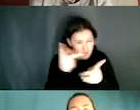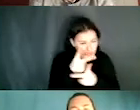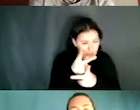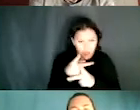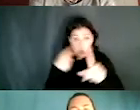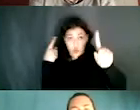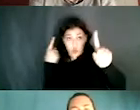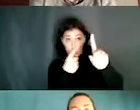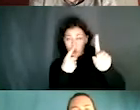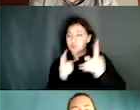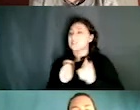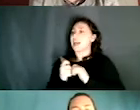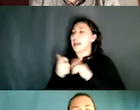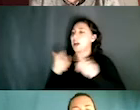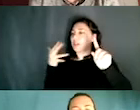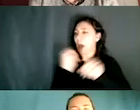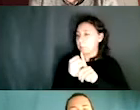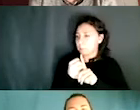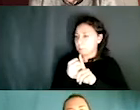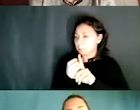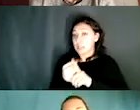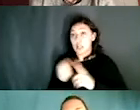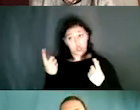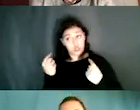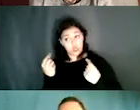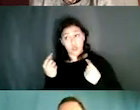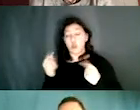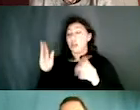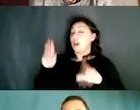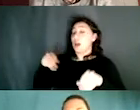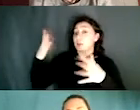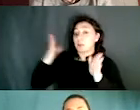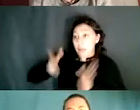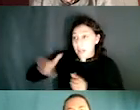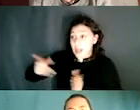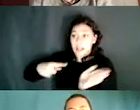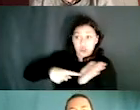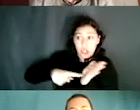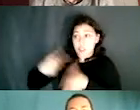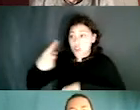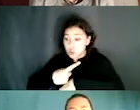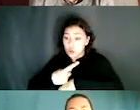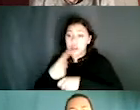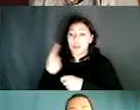her advisees with upcoming conference deadlines, workshops, and grants and fellowships opportunities.